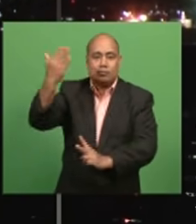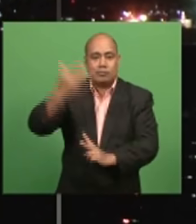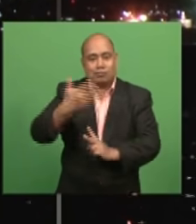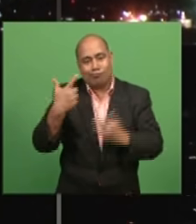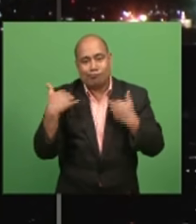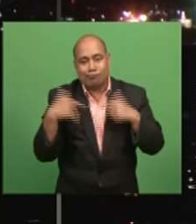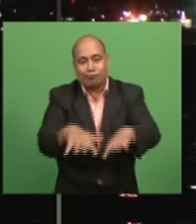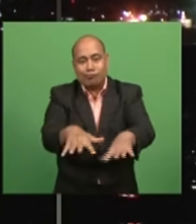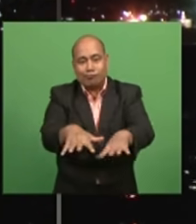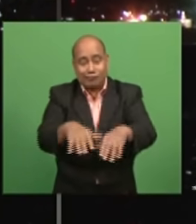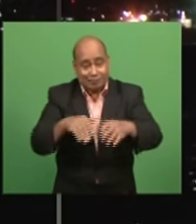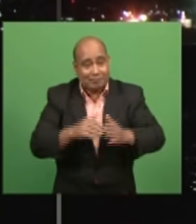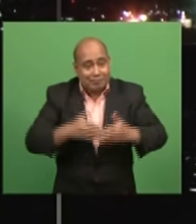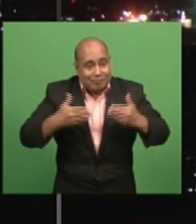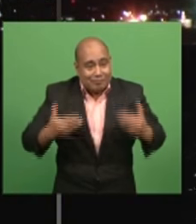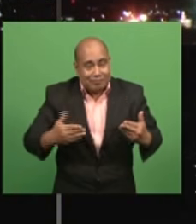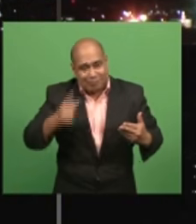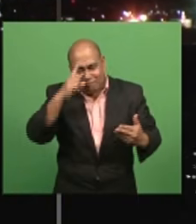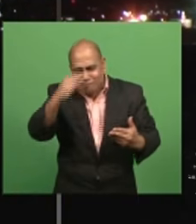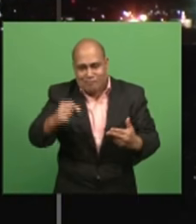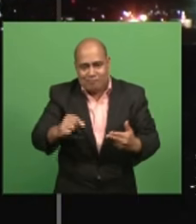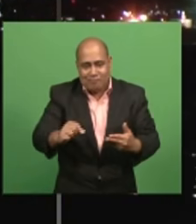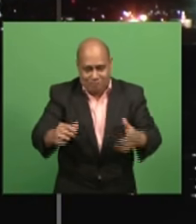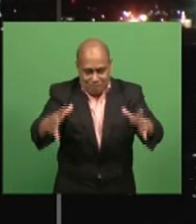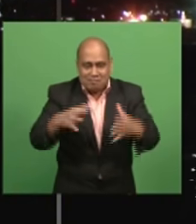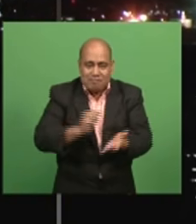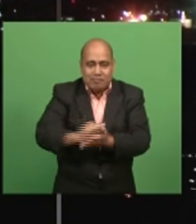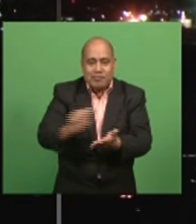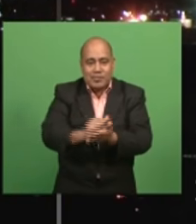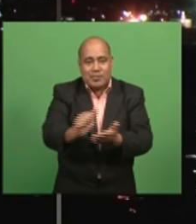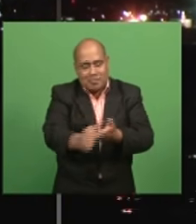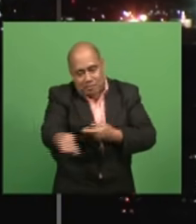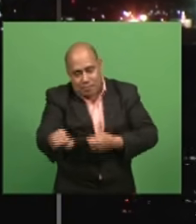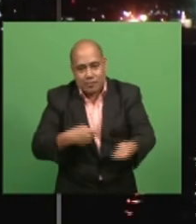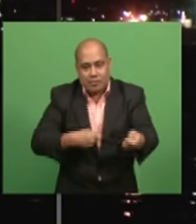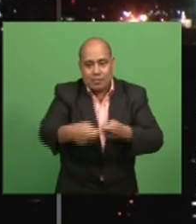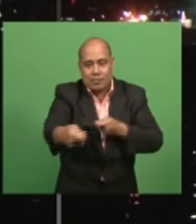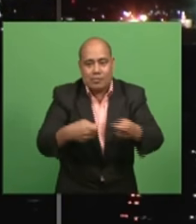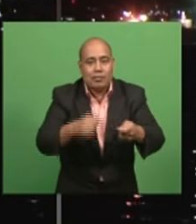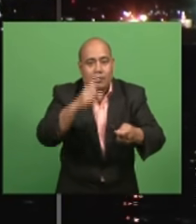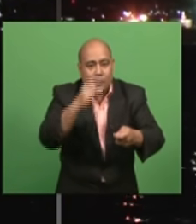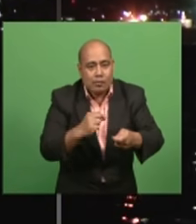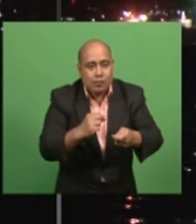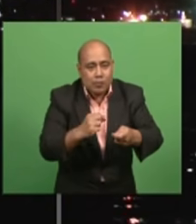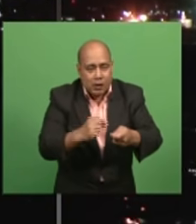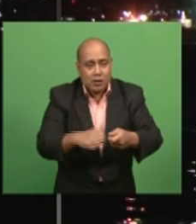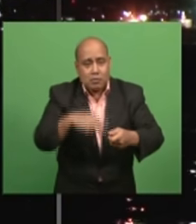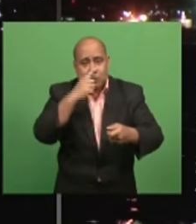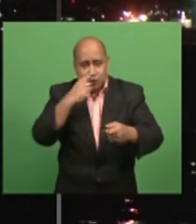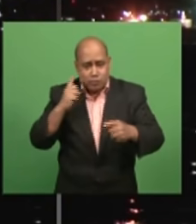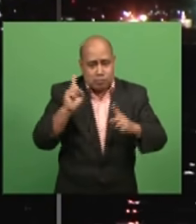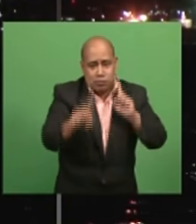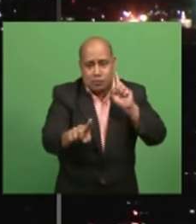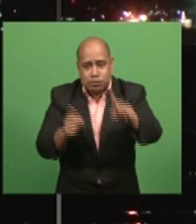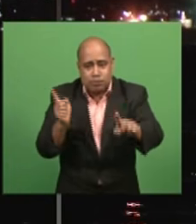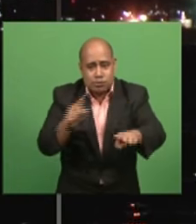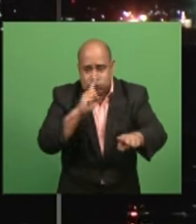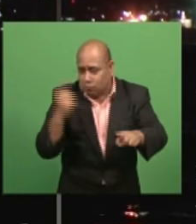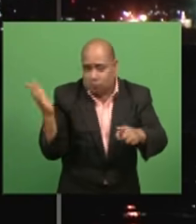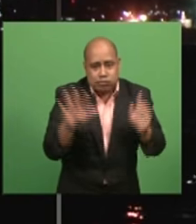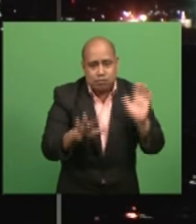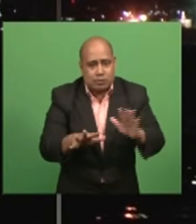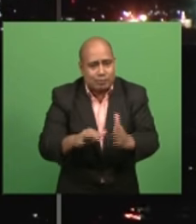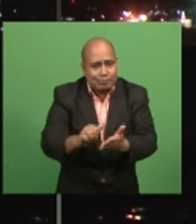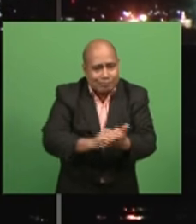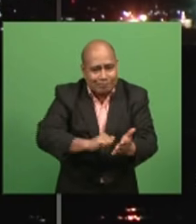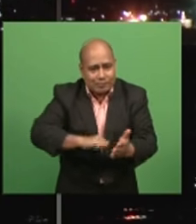they are now able to sell their produce at the Suva market. Many of these vendors could not sell their produce when Suva went into lockdown, but